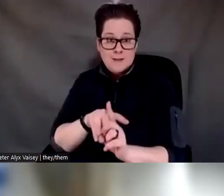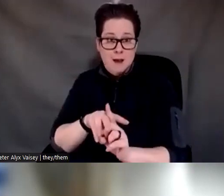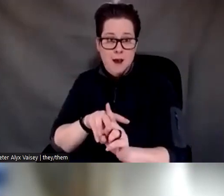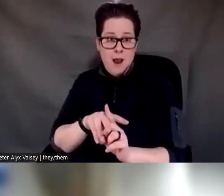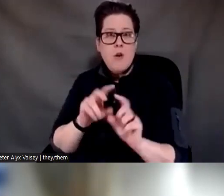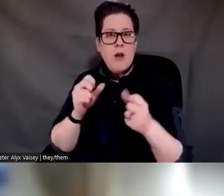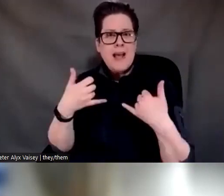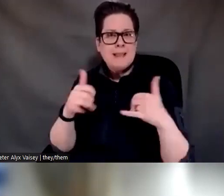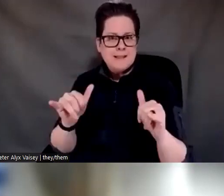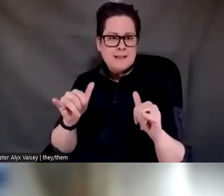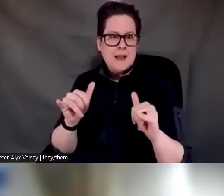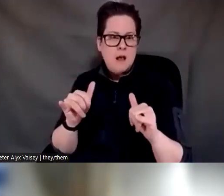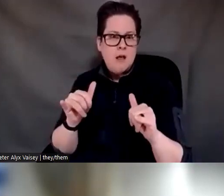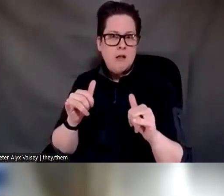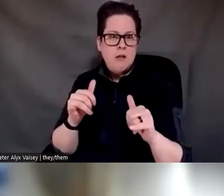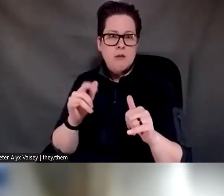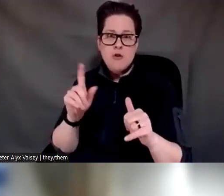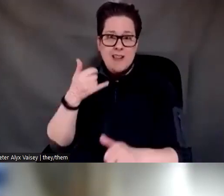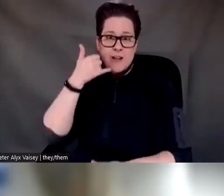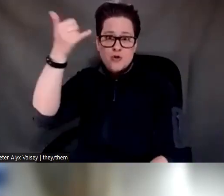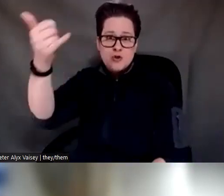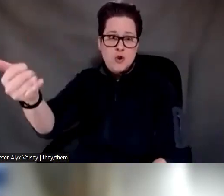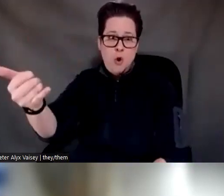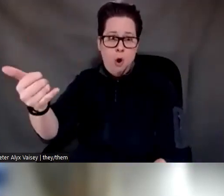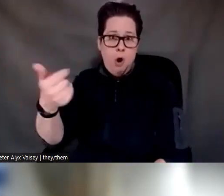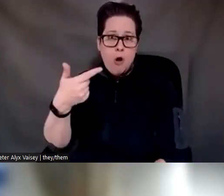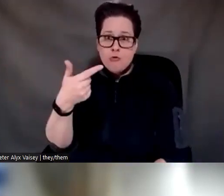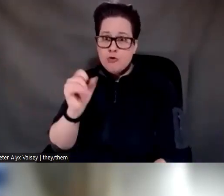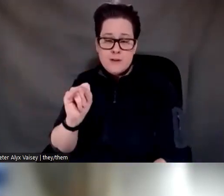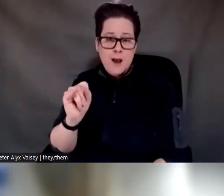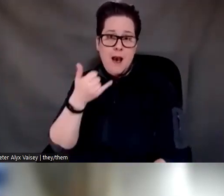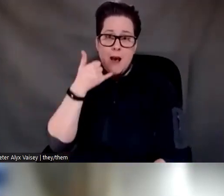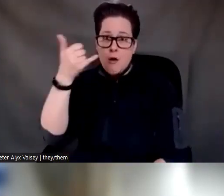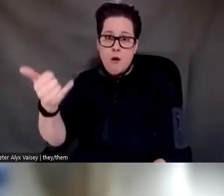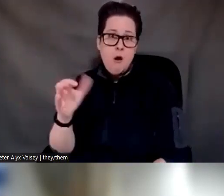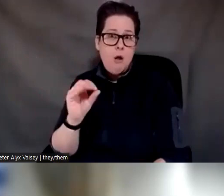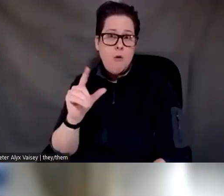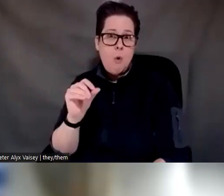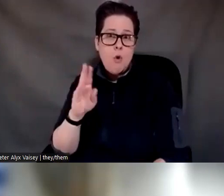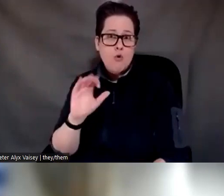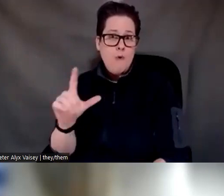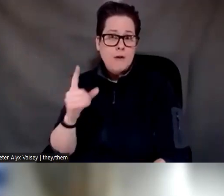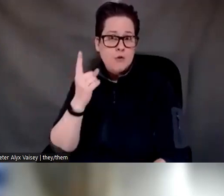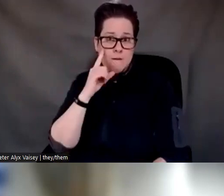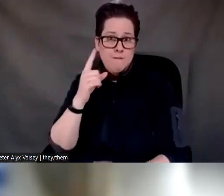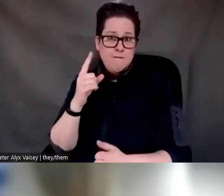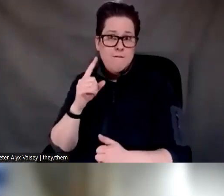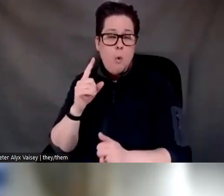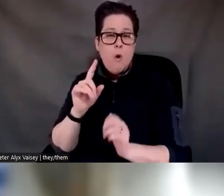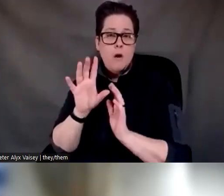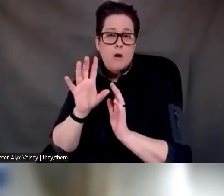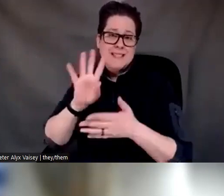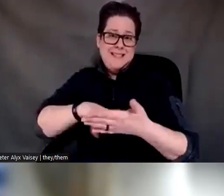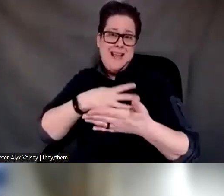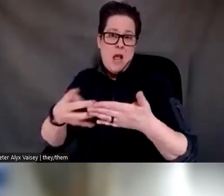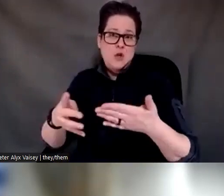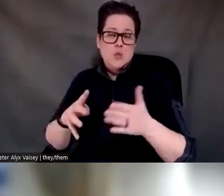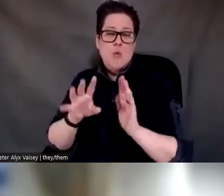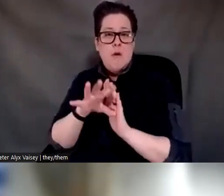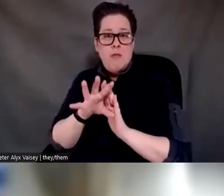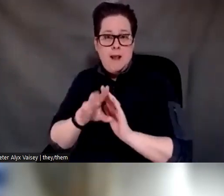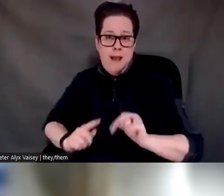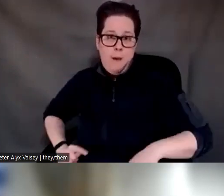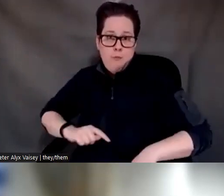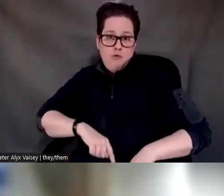still get a colonoscopy just by calling GI or colorectal to get a colonoscopy scheduled if they're of the appropriate